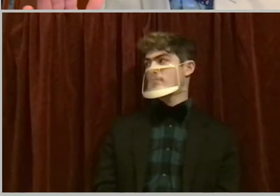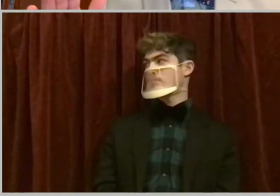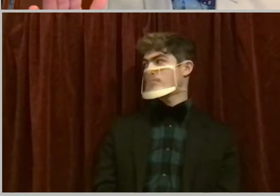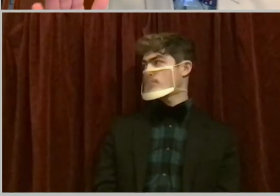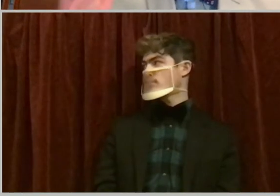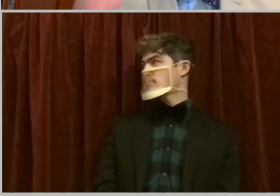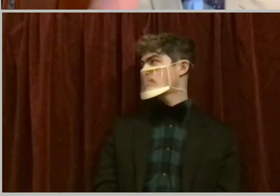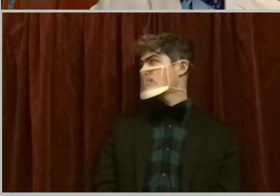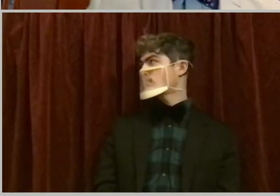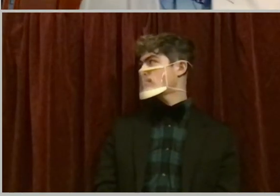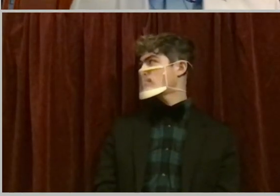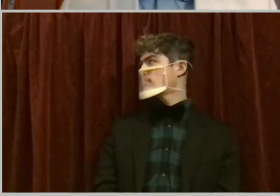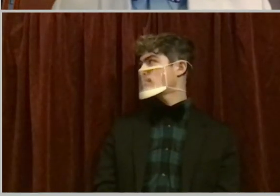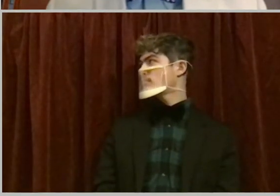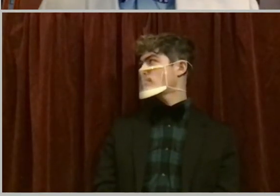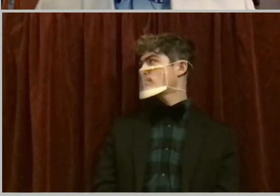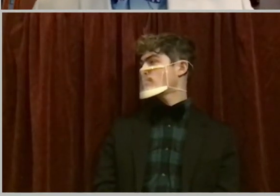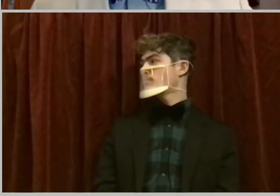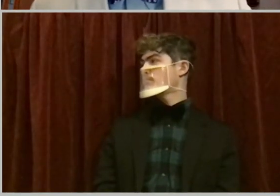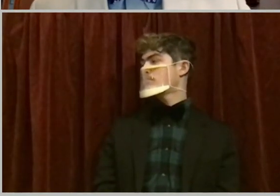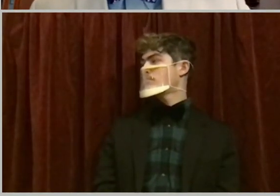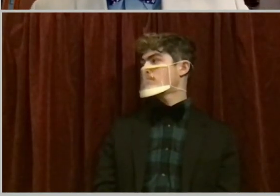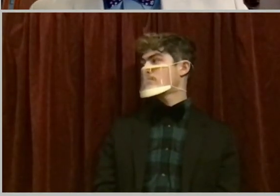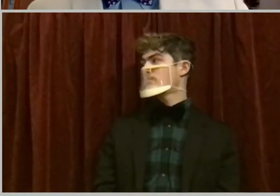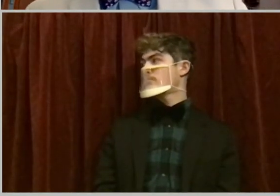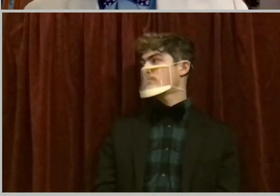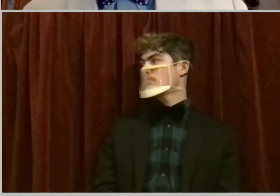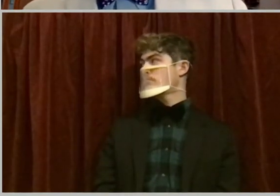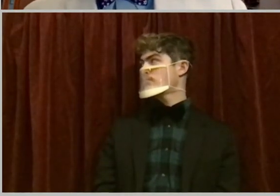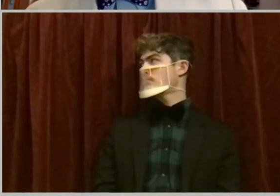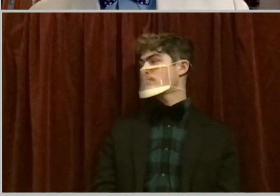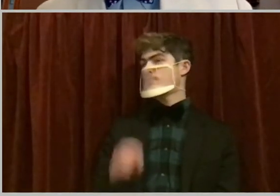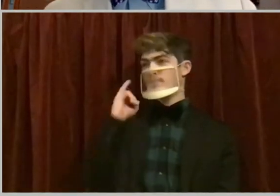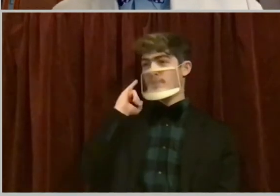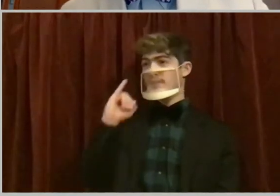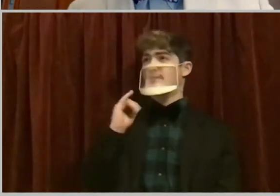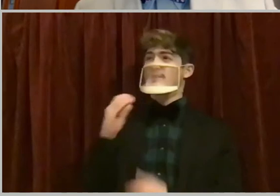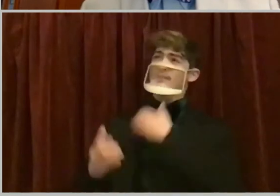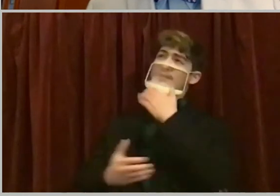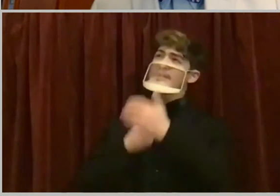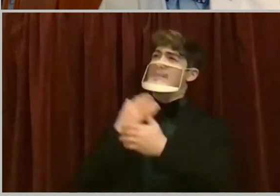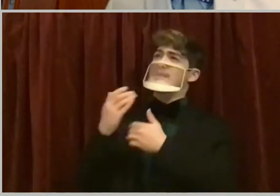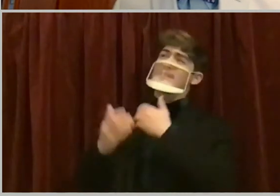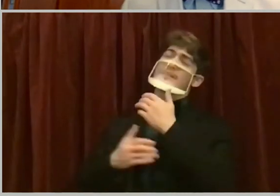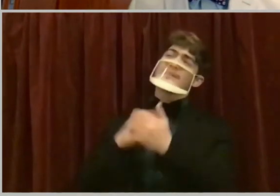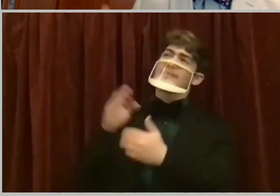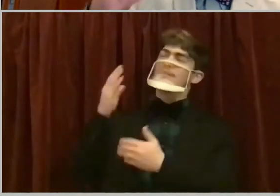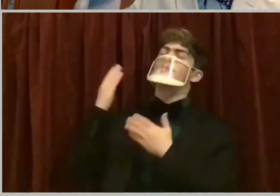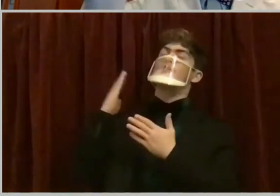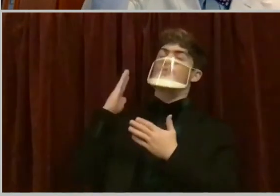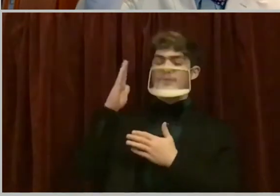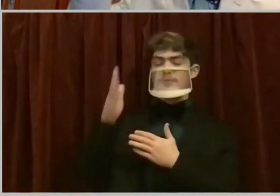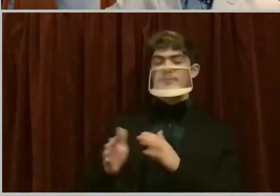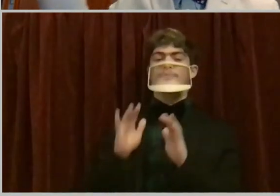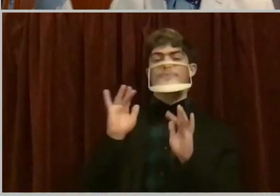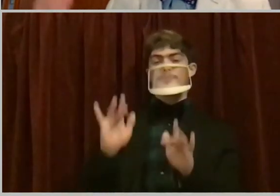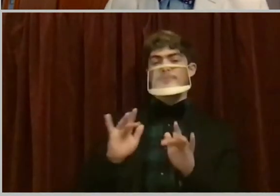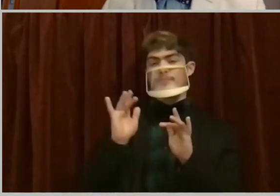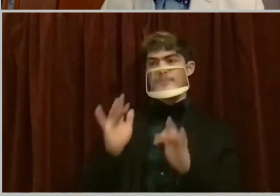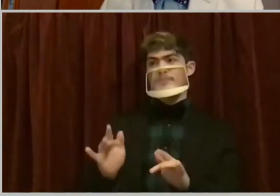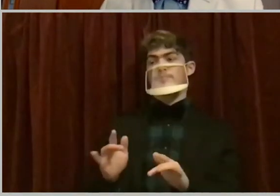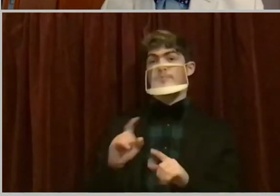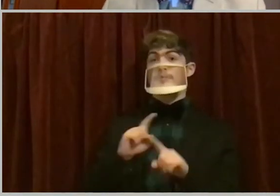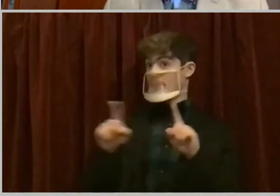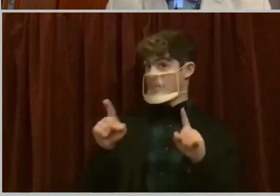anyone who cries out to him, and he will give them his compassion. Of course, in order for that to happen, they have to